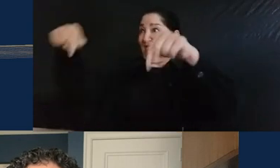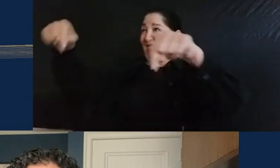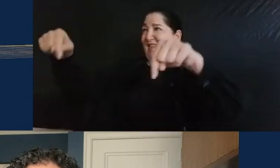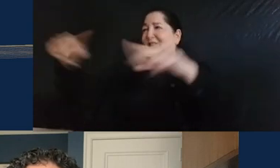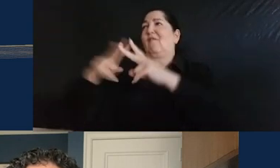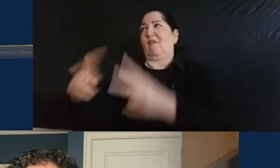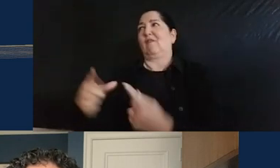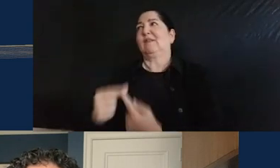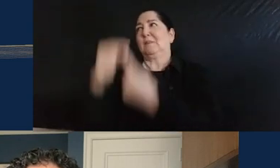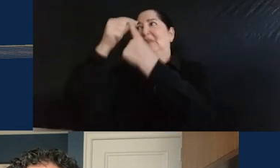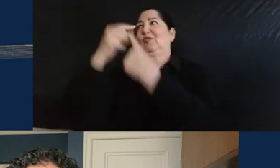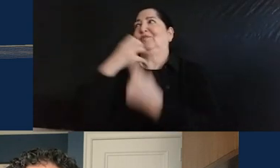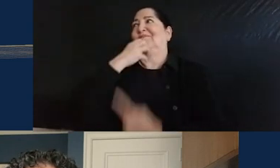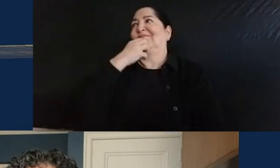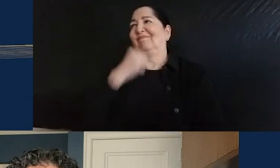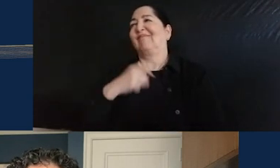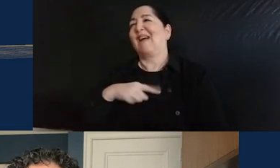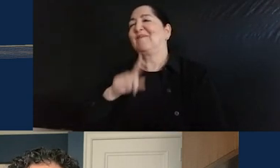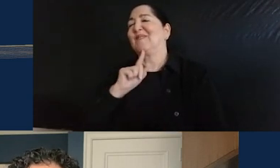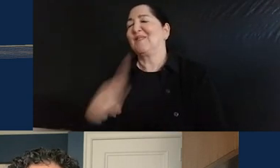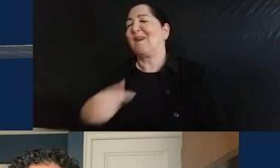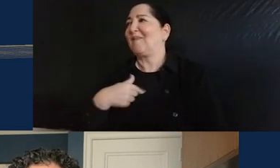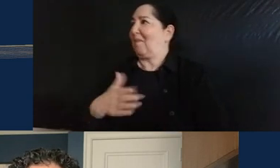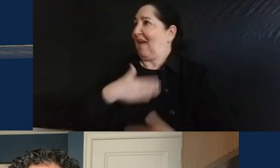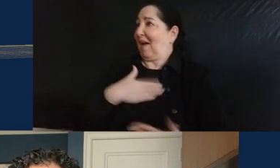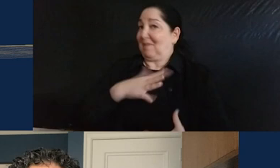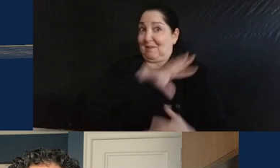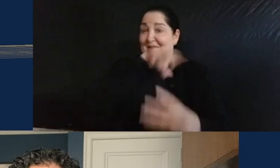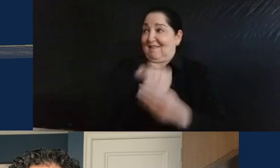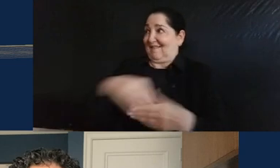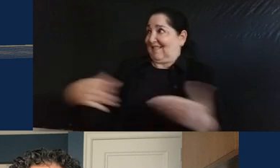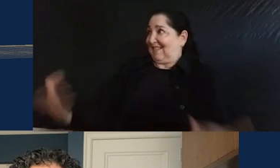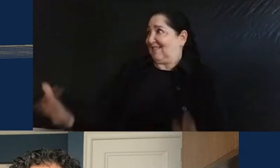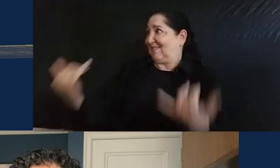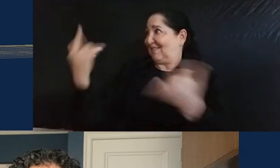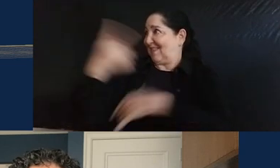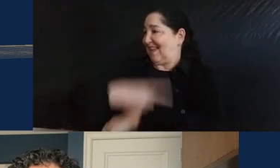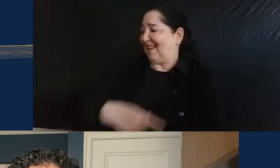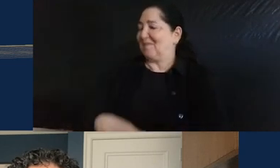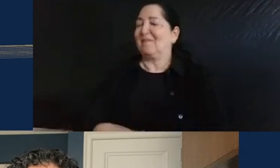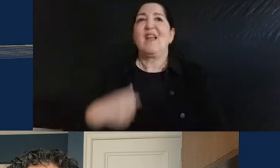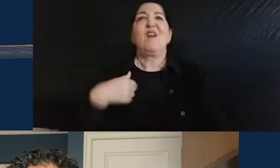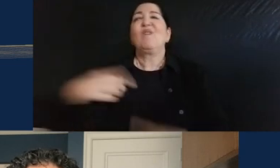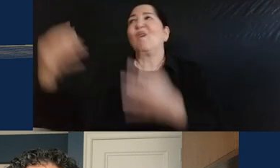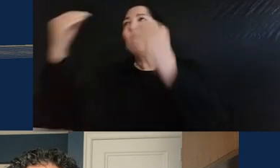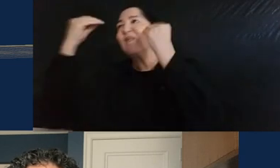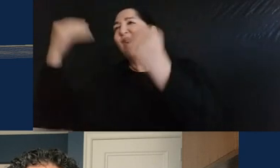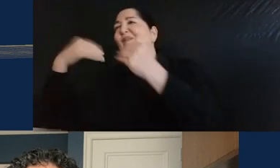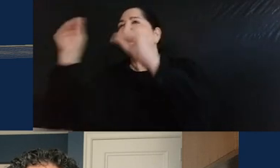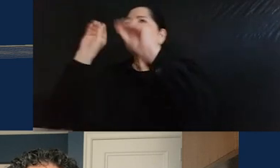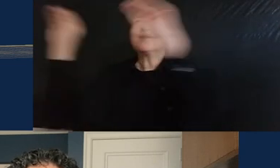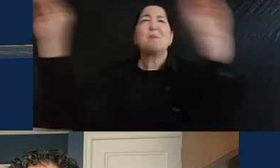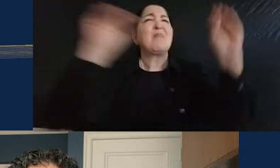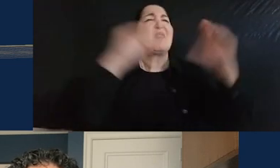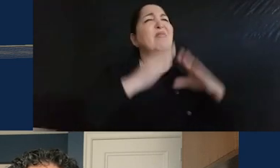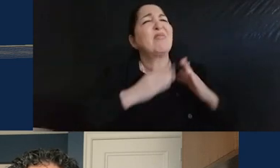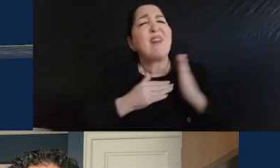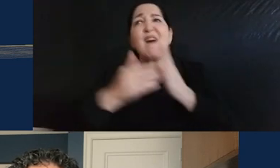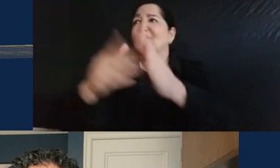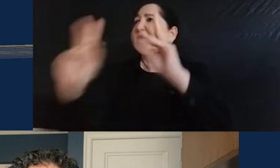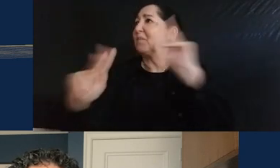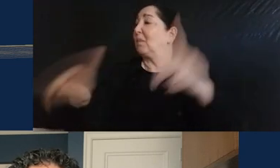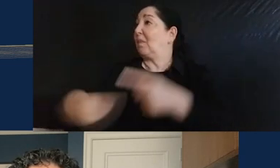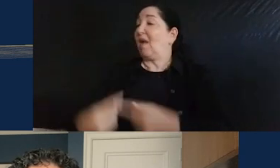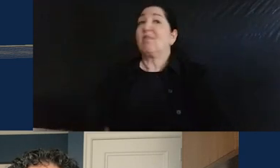I'm glad to be here with you. You know, for so many years, you've taught me and you've taught so many thousands of people so much about